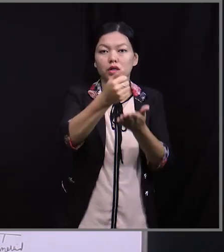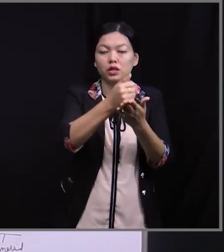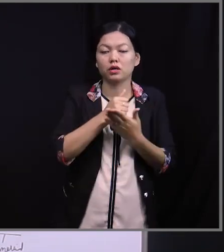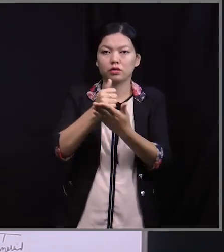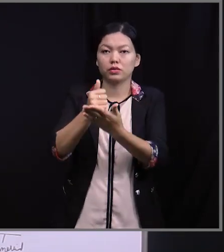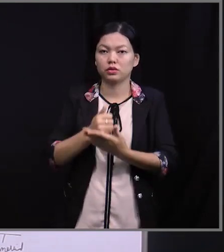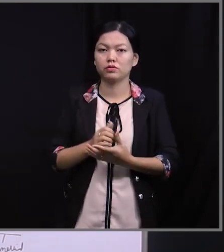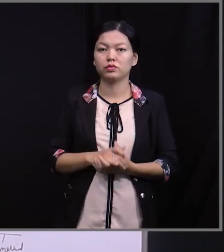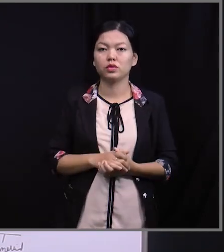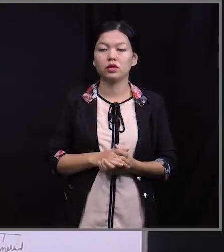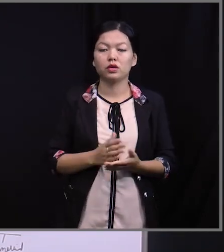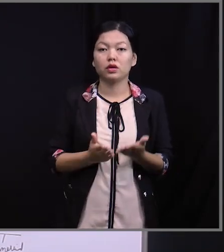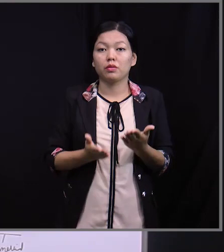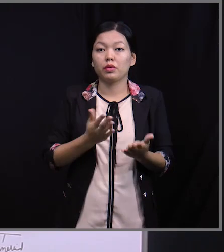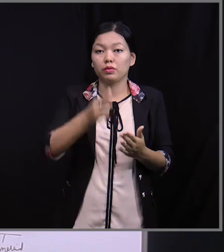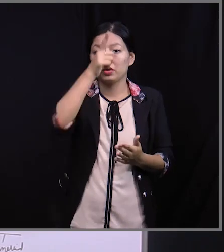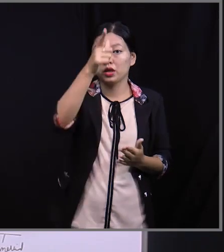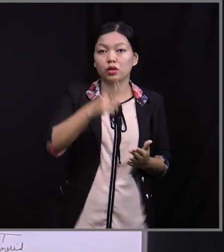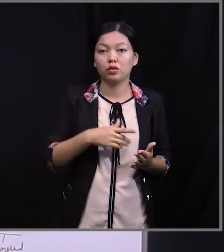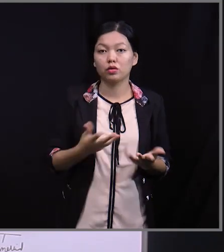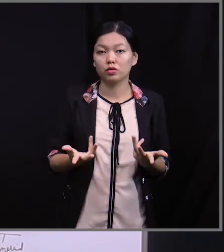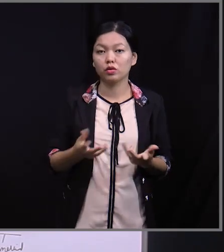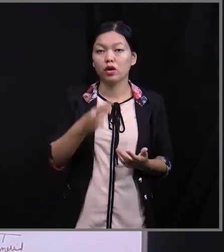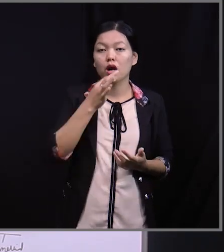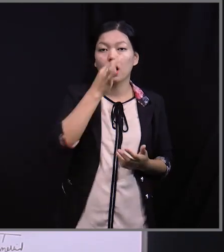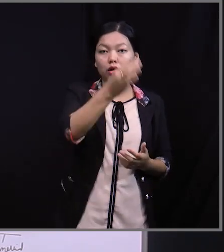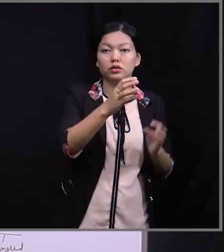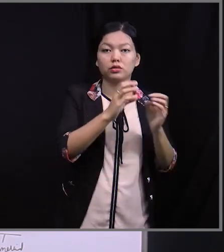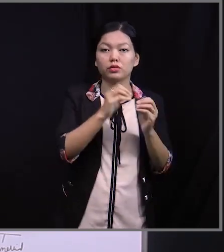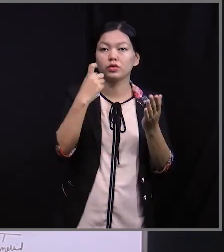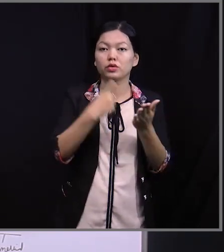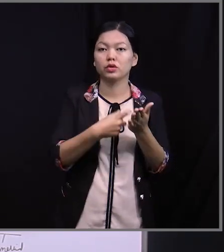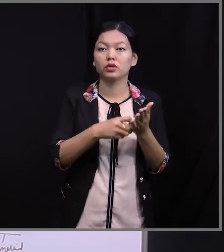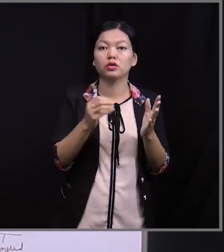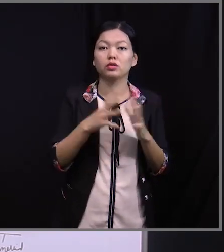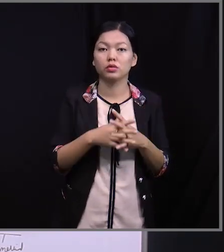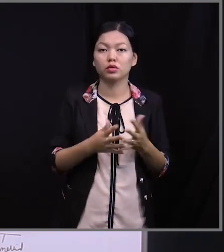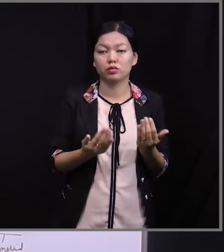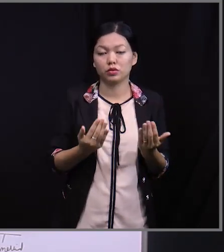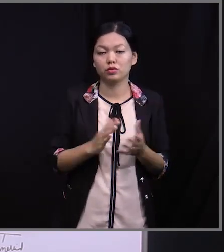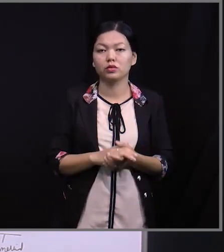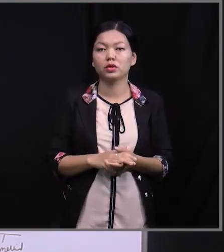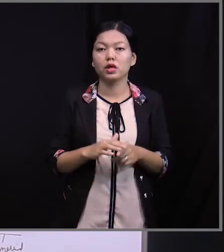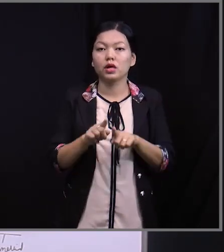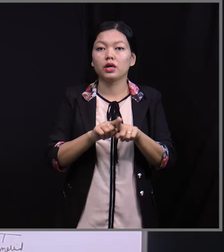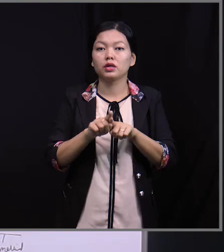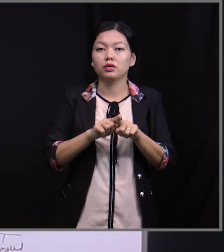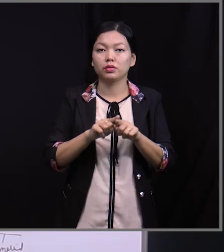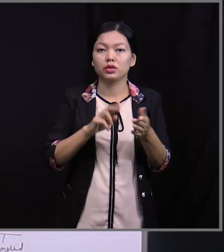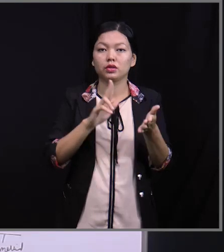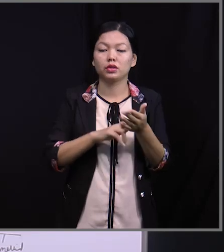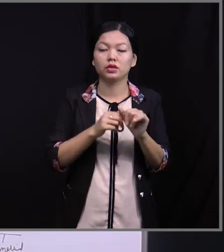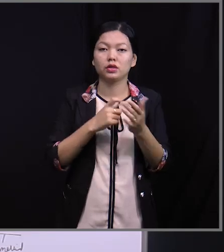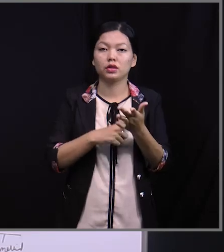and who will be our source of finance is very important. Here, Narayan Murthy, the founder of Infosys,